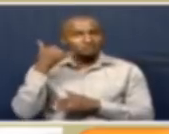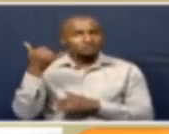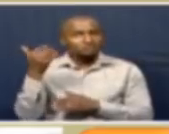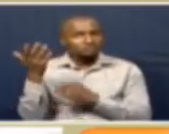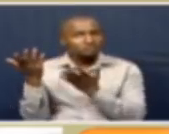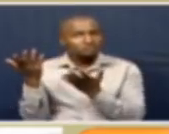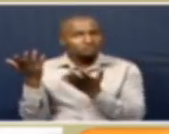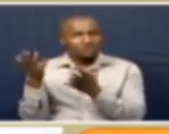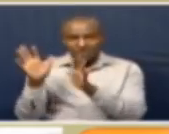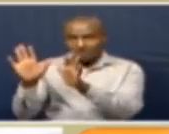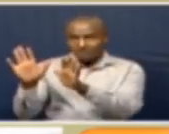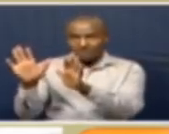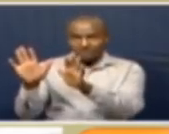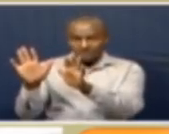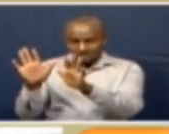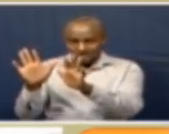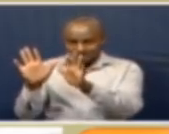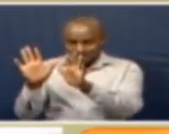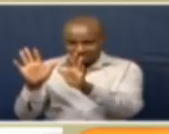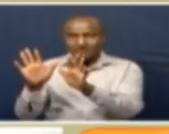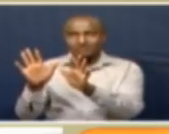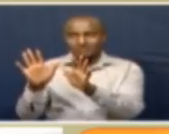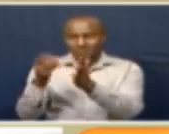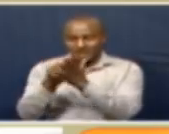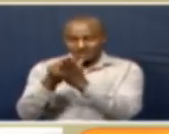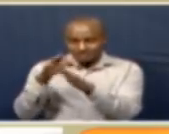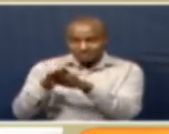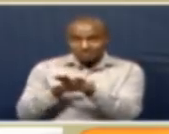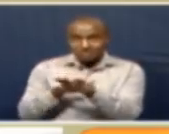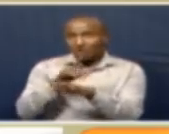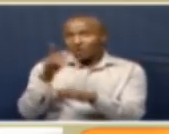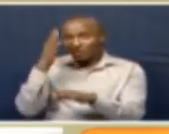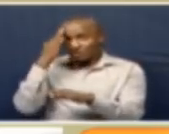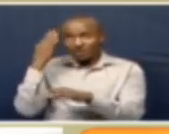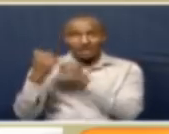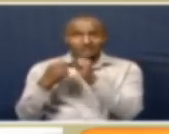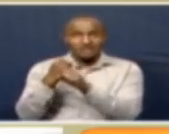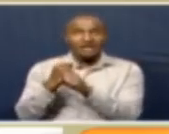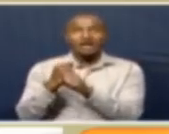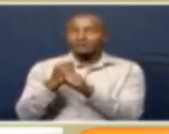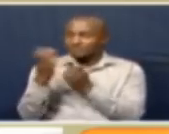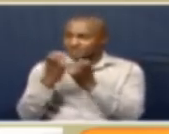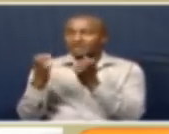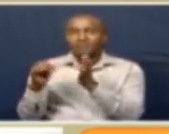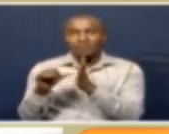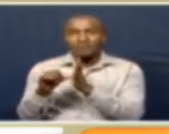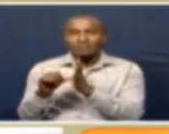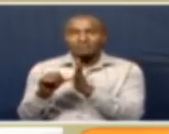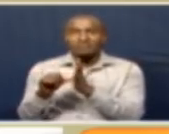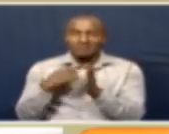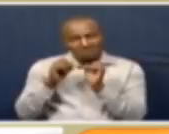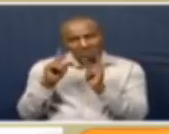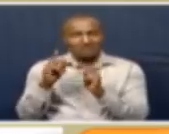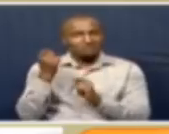they were like, just hold on, the pay is getting delayed, because as you all know, last year was a tough year for all businesses. So I just chose to